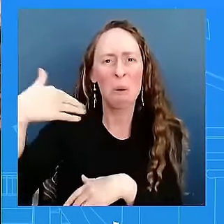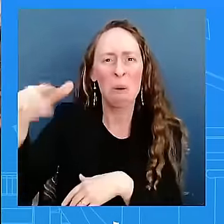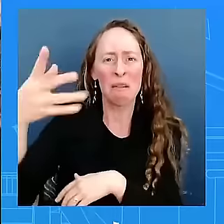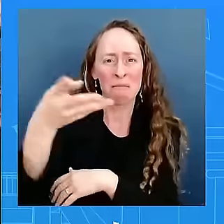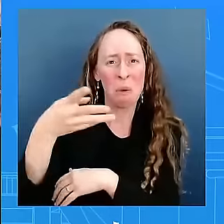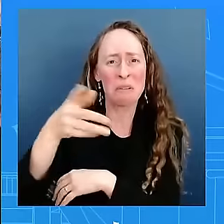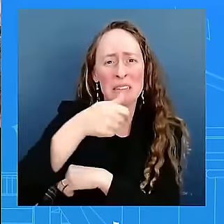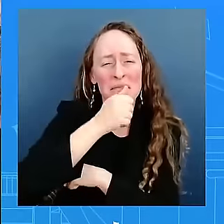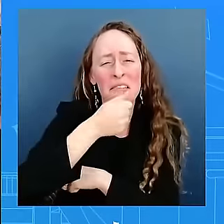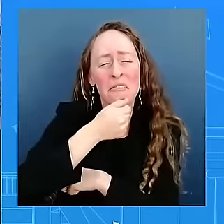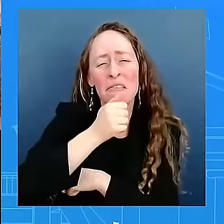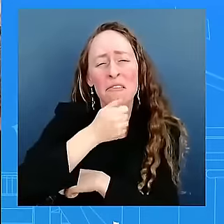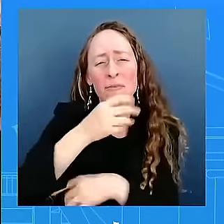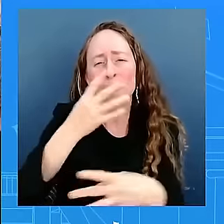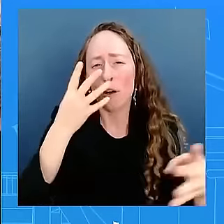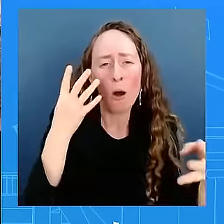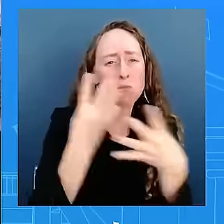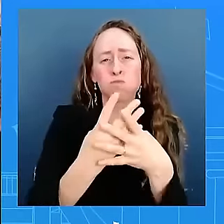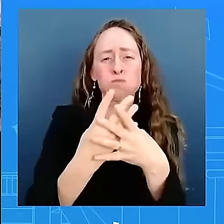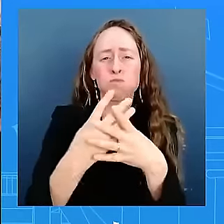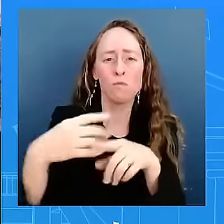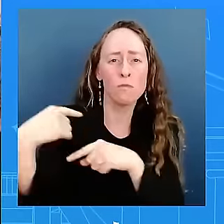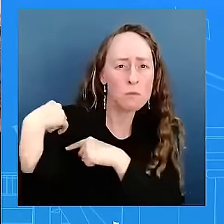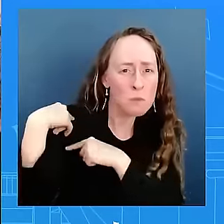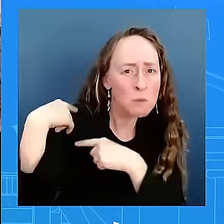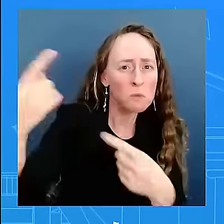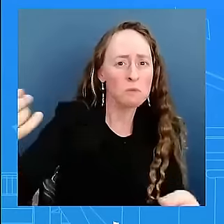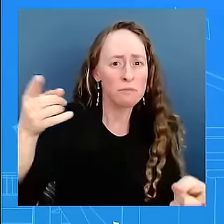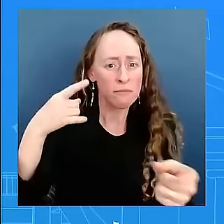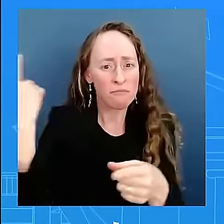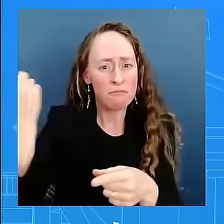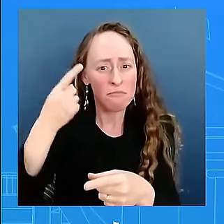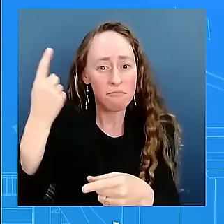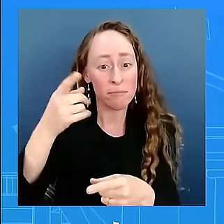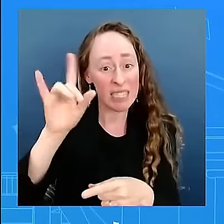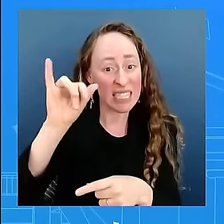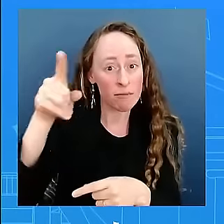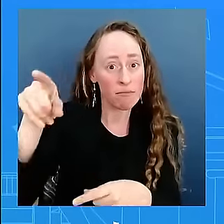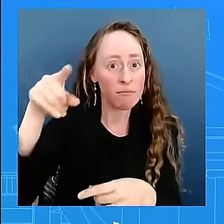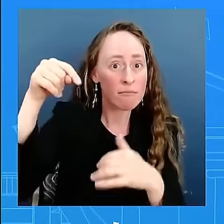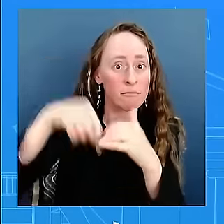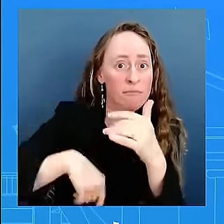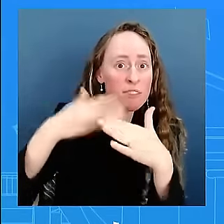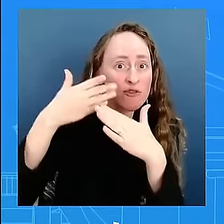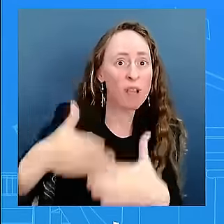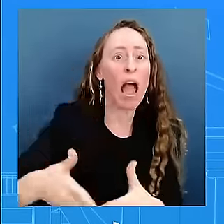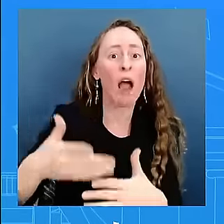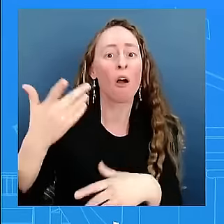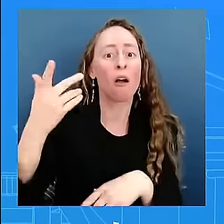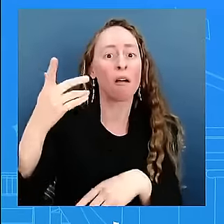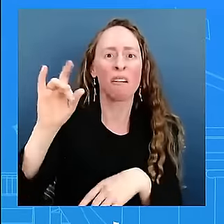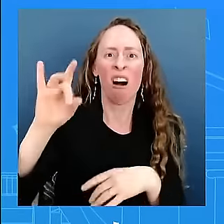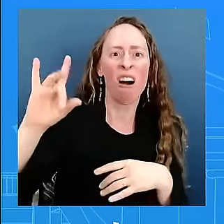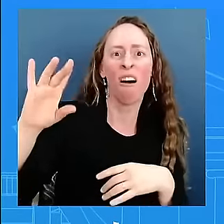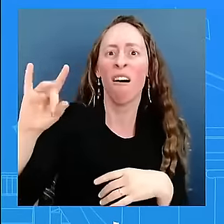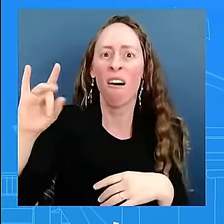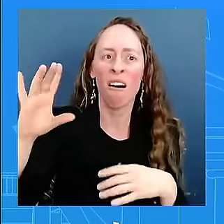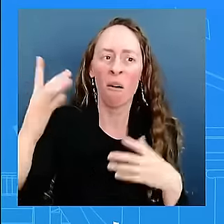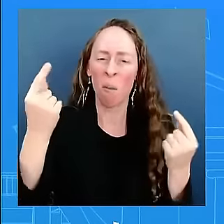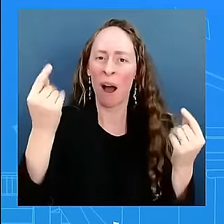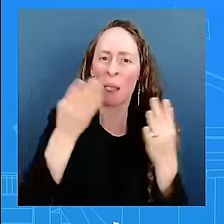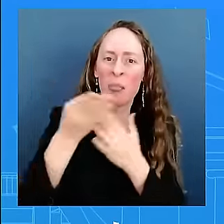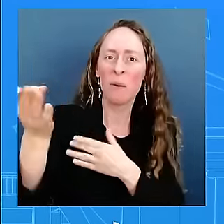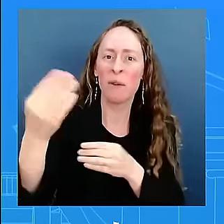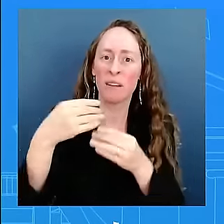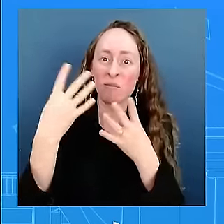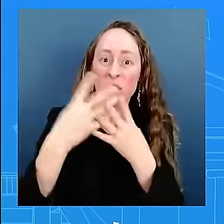Did they talk about that in their phone call to the Oval Office? I'm not going to get into further details to what the National Security Advisor shared here